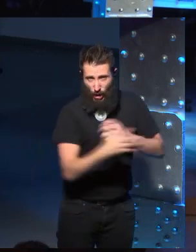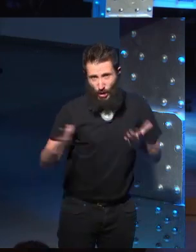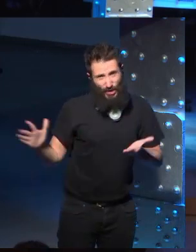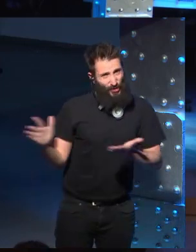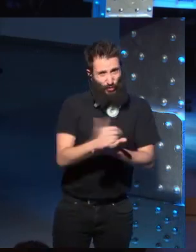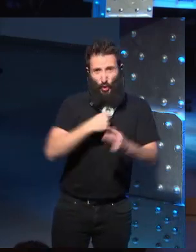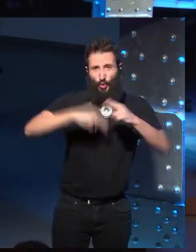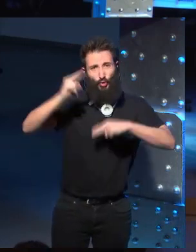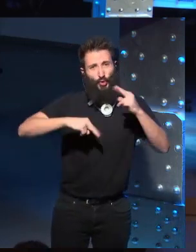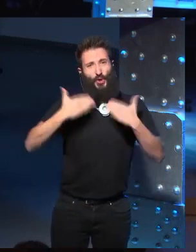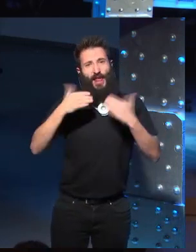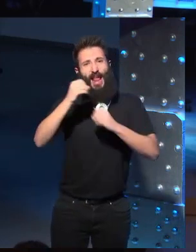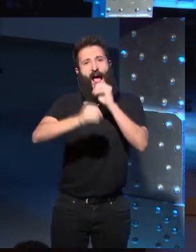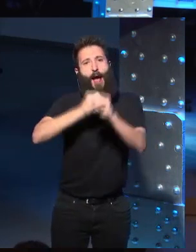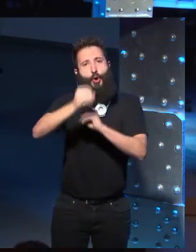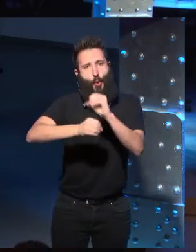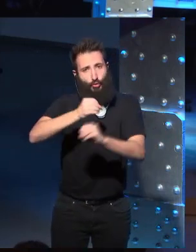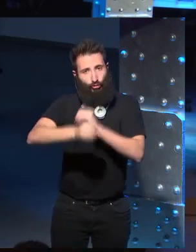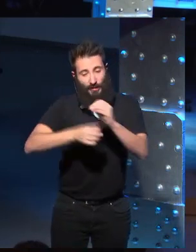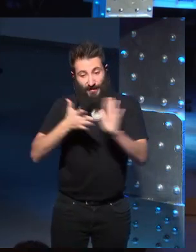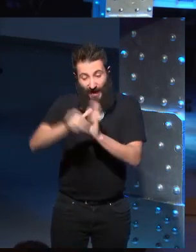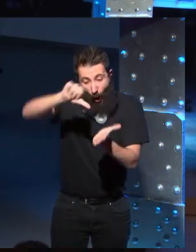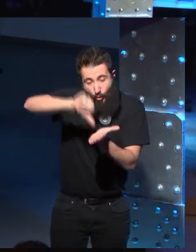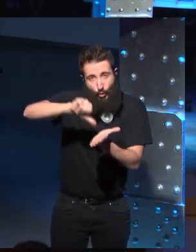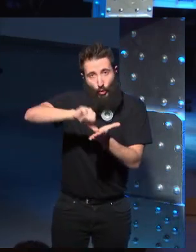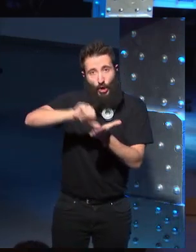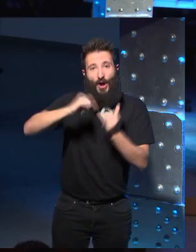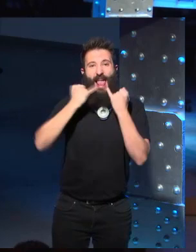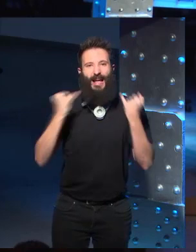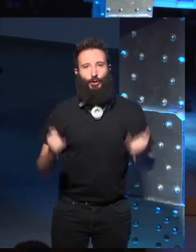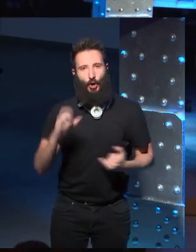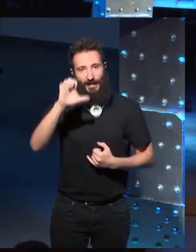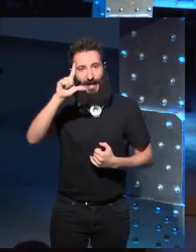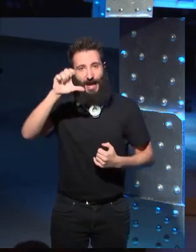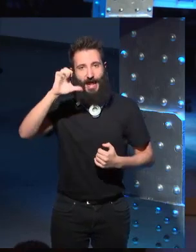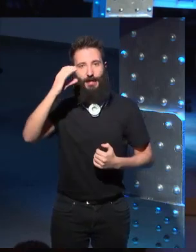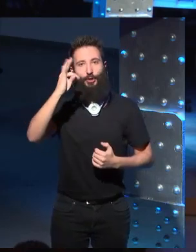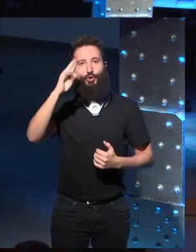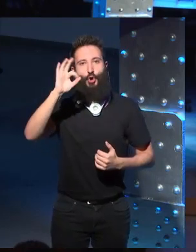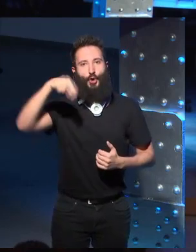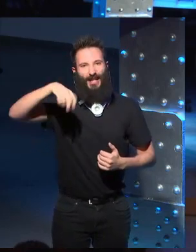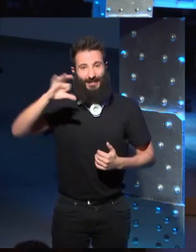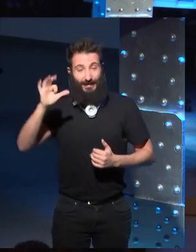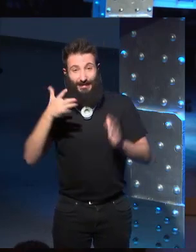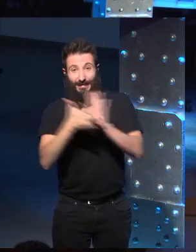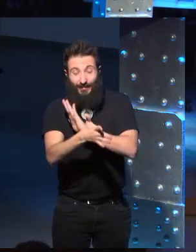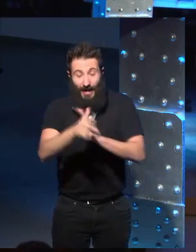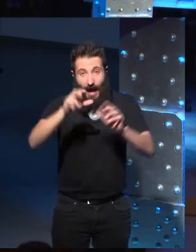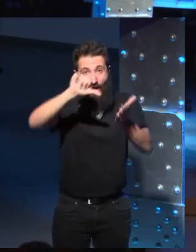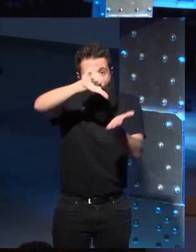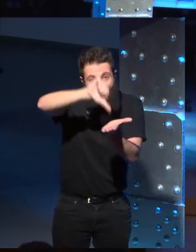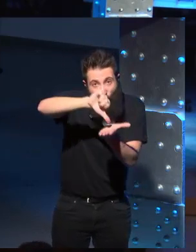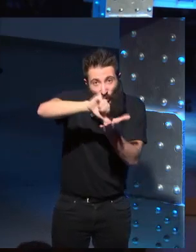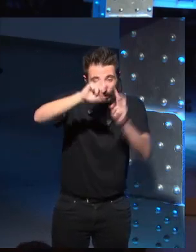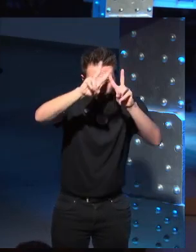It's a nucleus with electrons around it. And if you look at the nucleus itself is made of